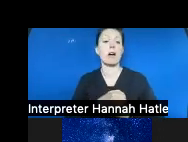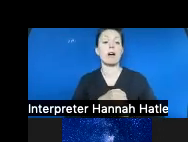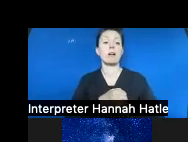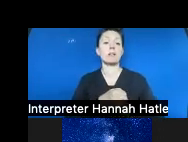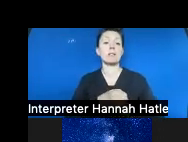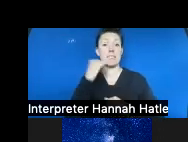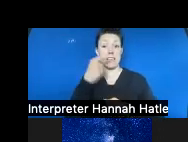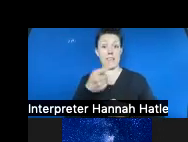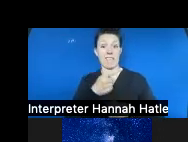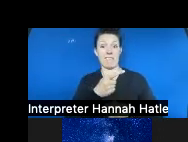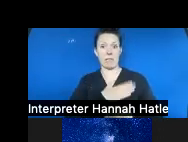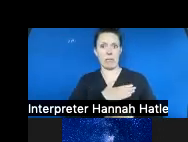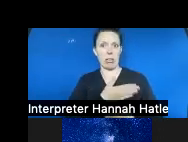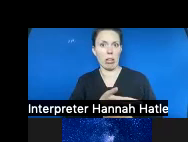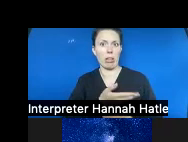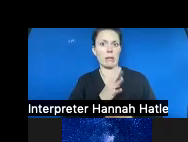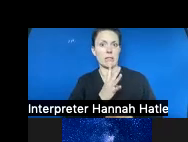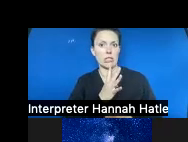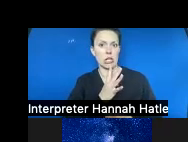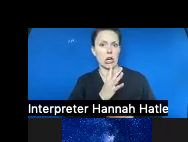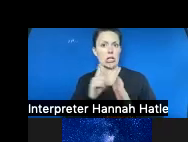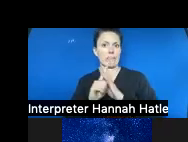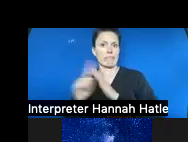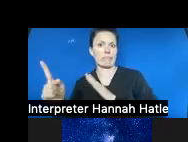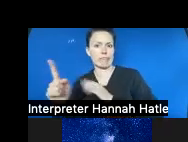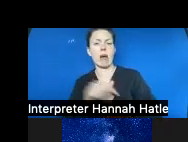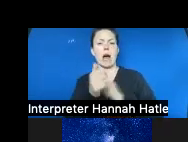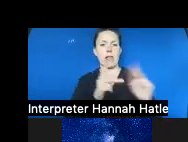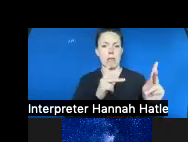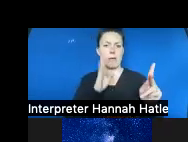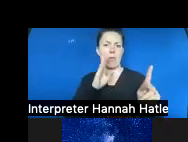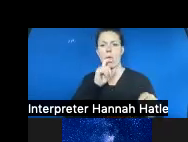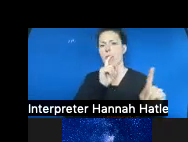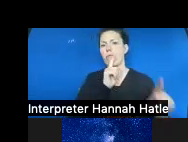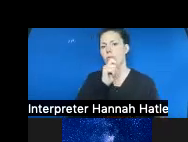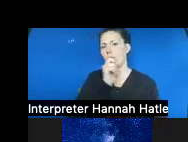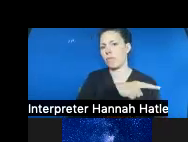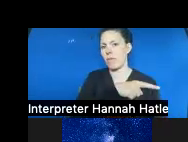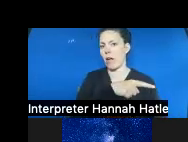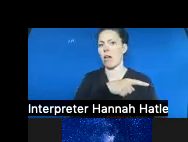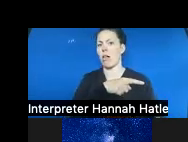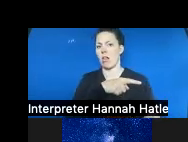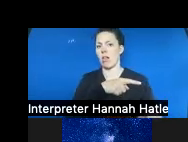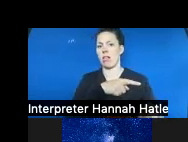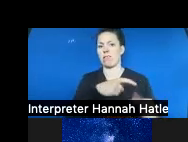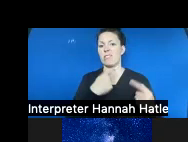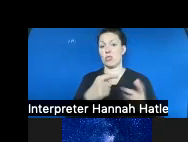because the other individuals in this space will rat you out and then get bonuses. It's that